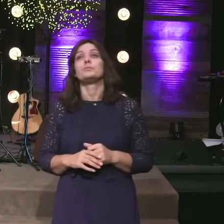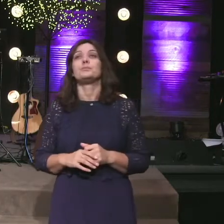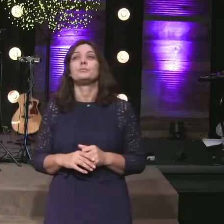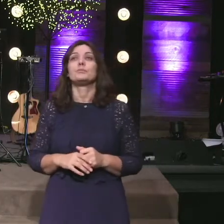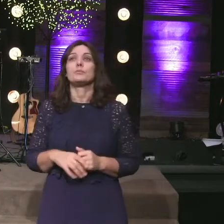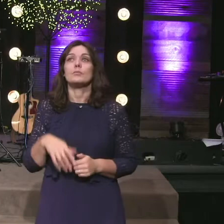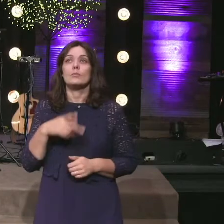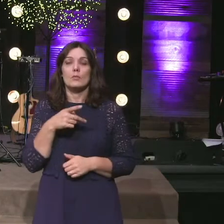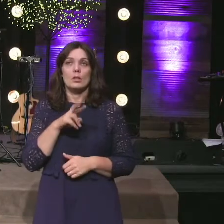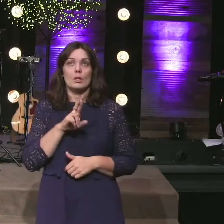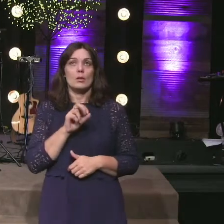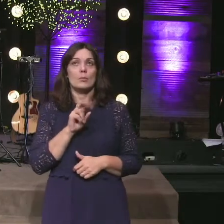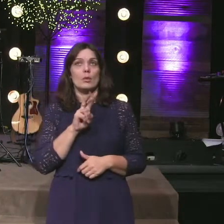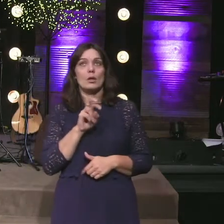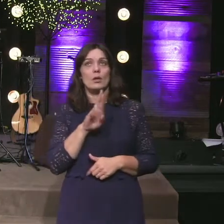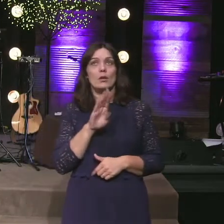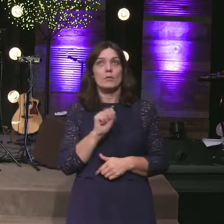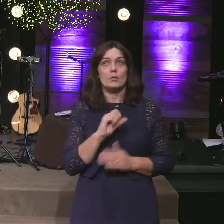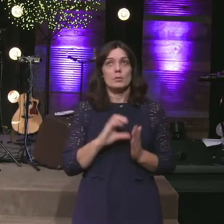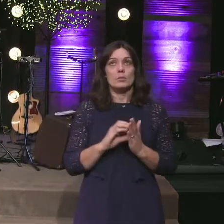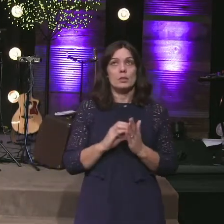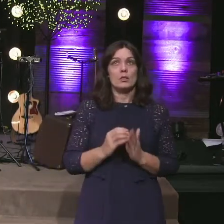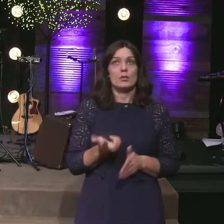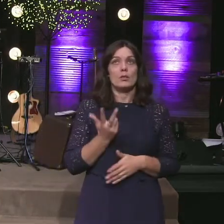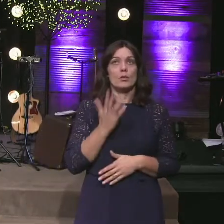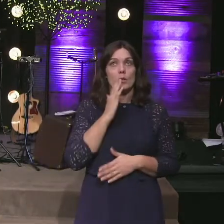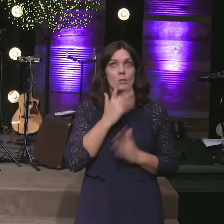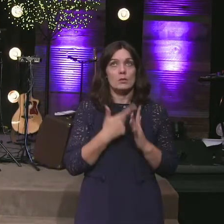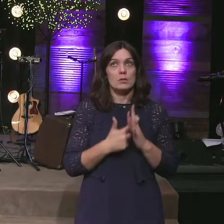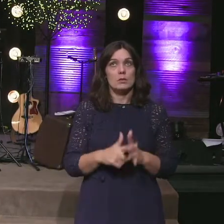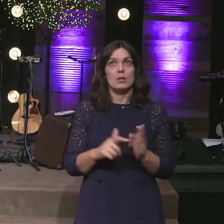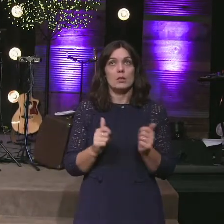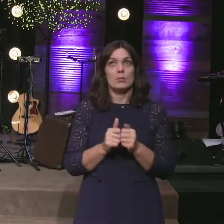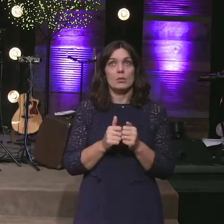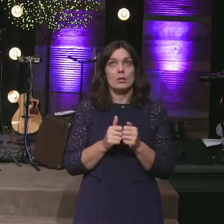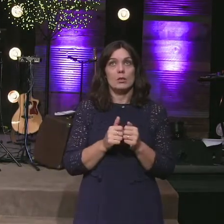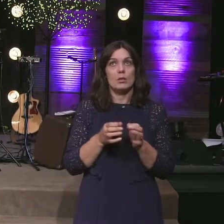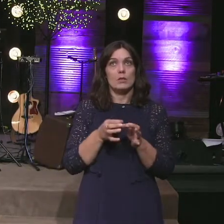Proverbs chapter 3, we're going to start with verse